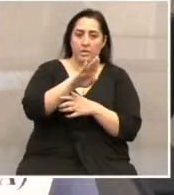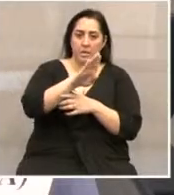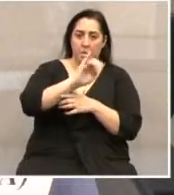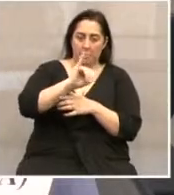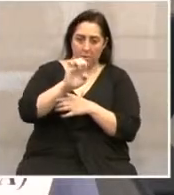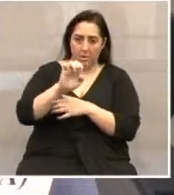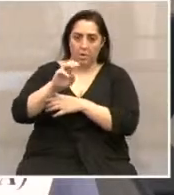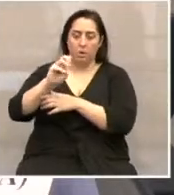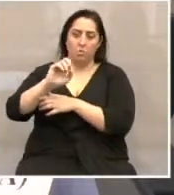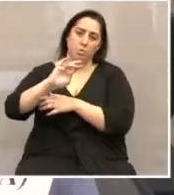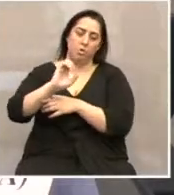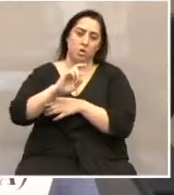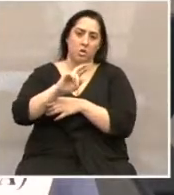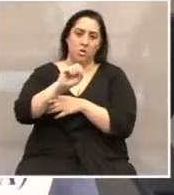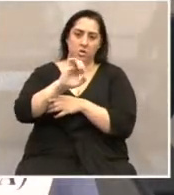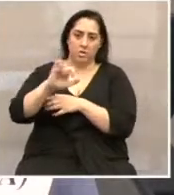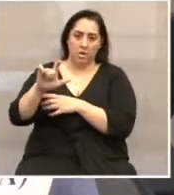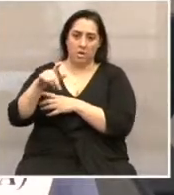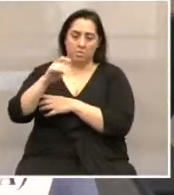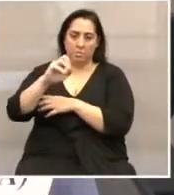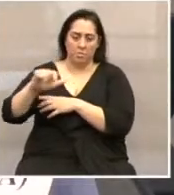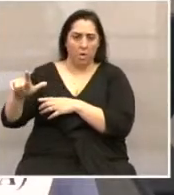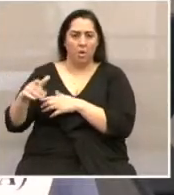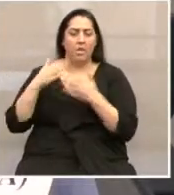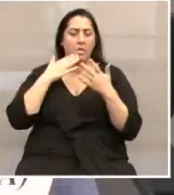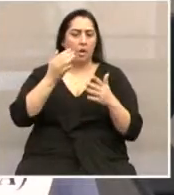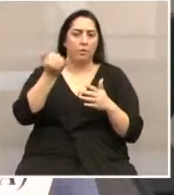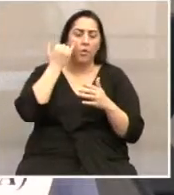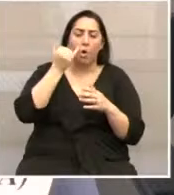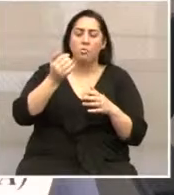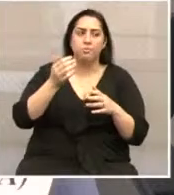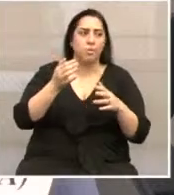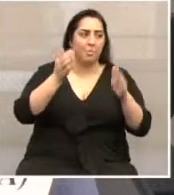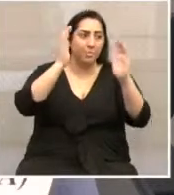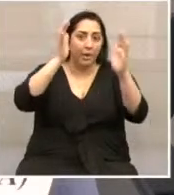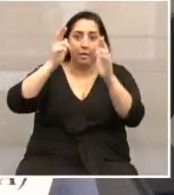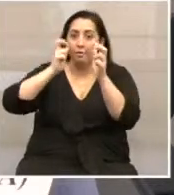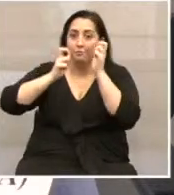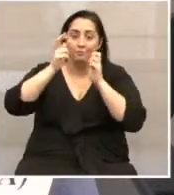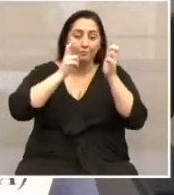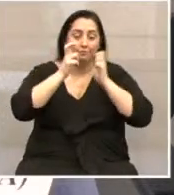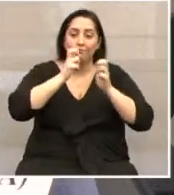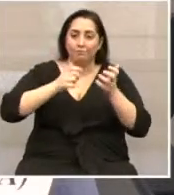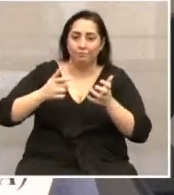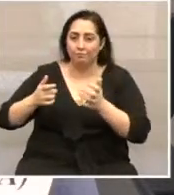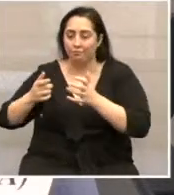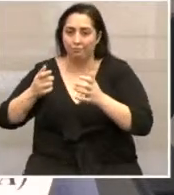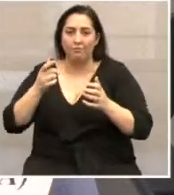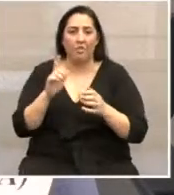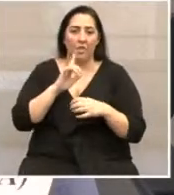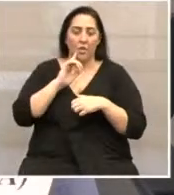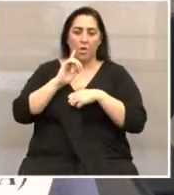and for being the eyes and ears for some of us who may not be able to listen to